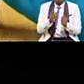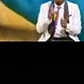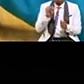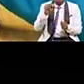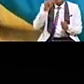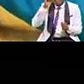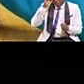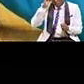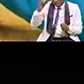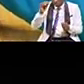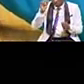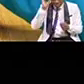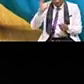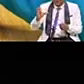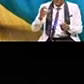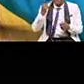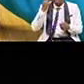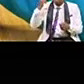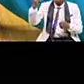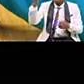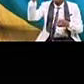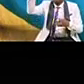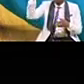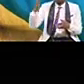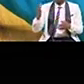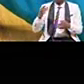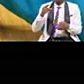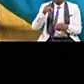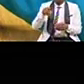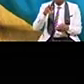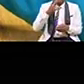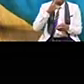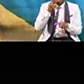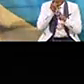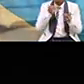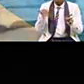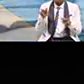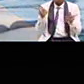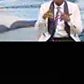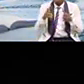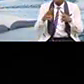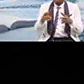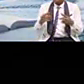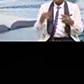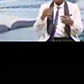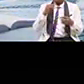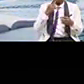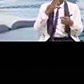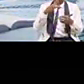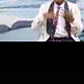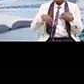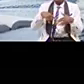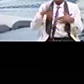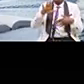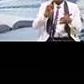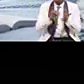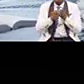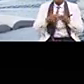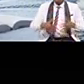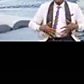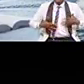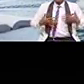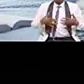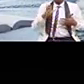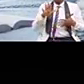are doing the follow-up, you're looking diligently about yourself, about your own personal life, and about the lives of the people you